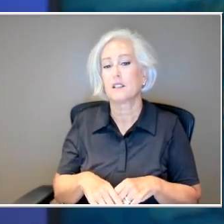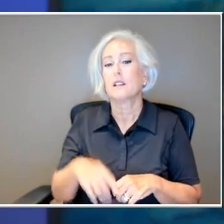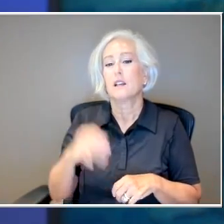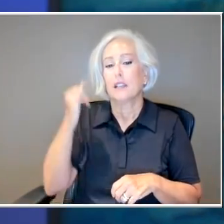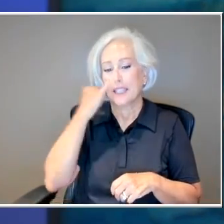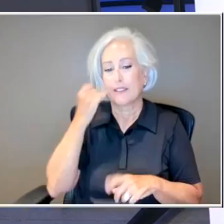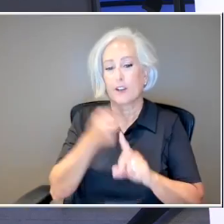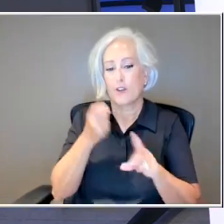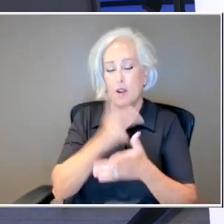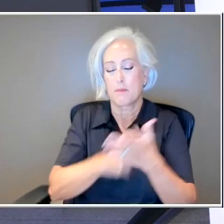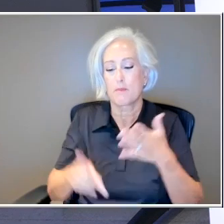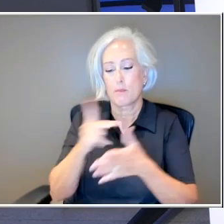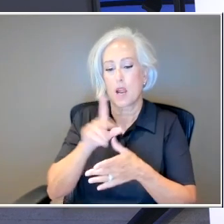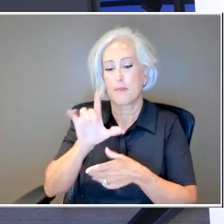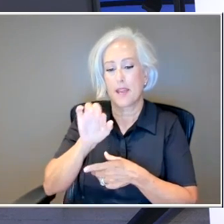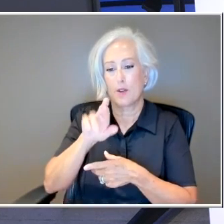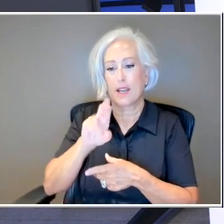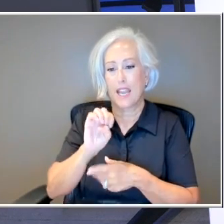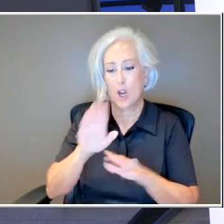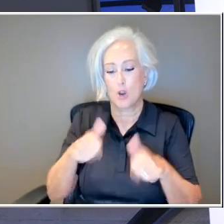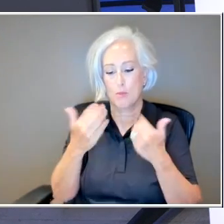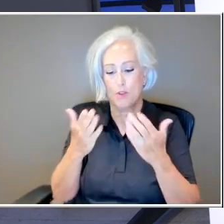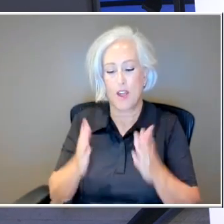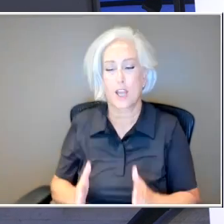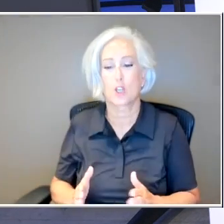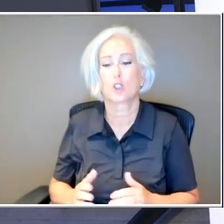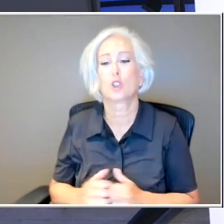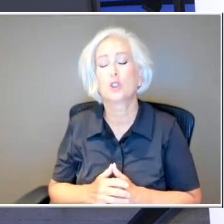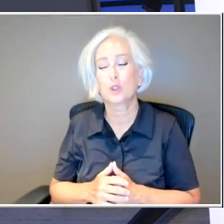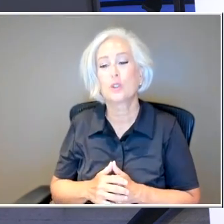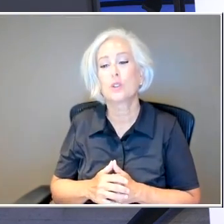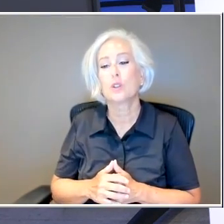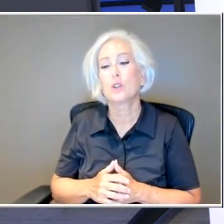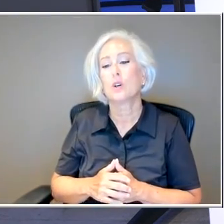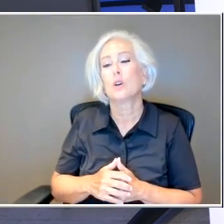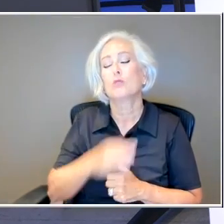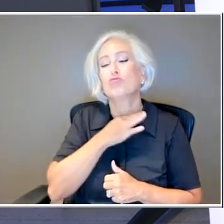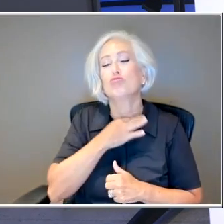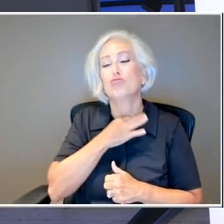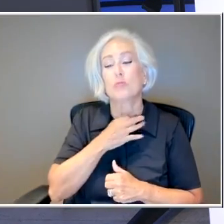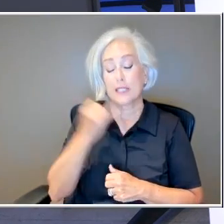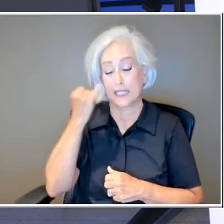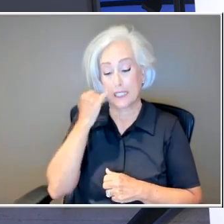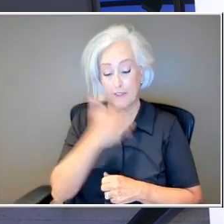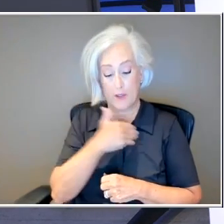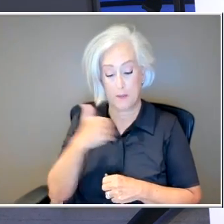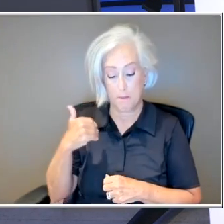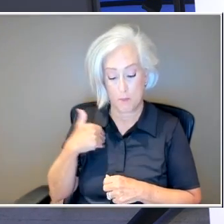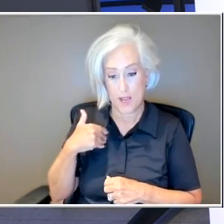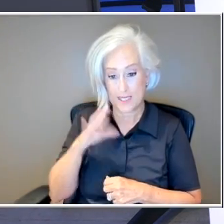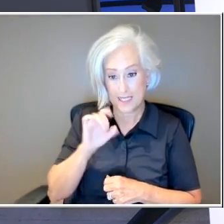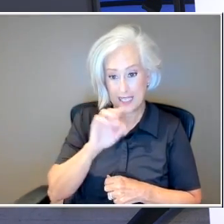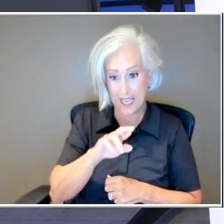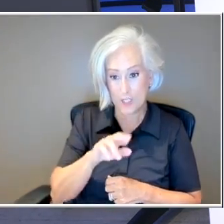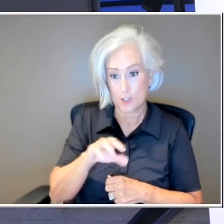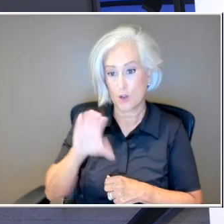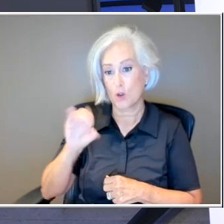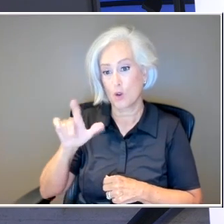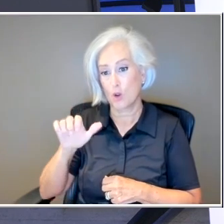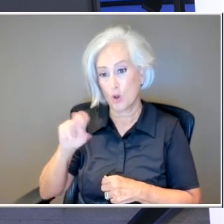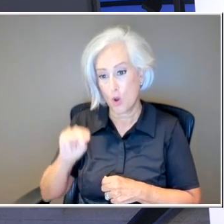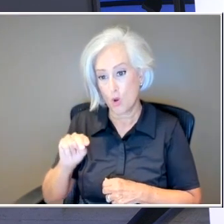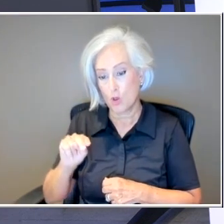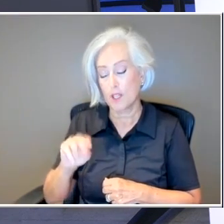So, touch on this again. Yen Ling wants to know, I'd like to ask whether breast cancer, colorectal cancer, endometrial cancer, or